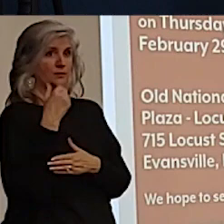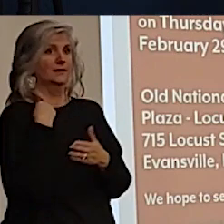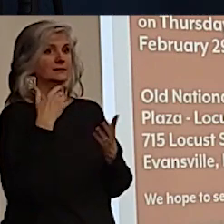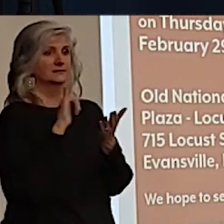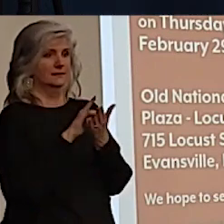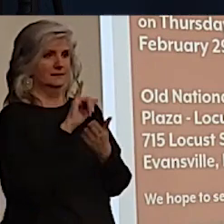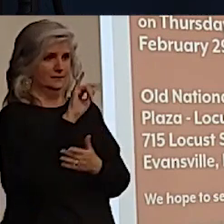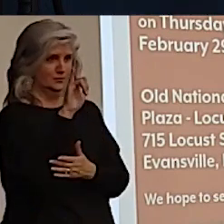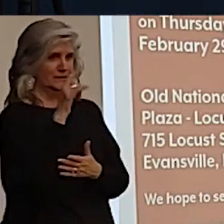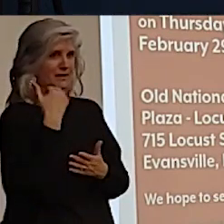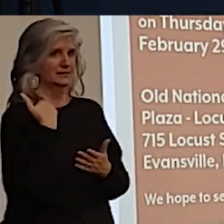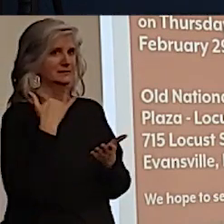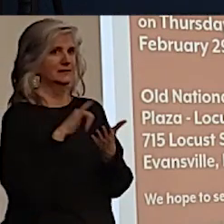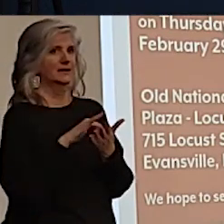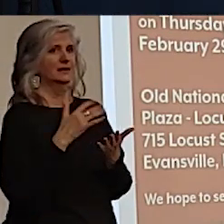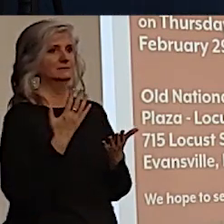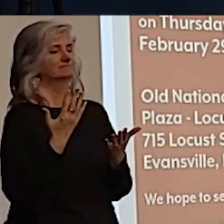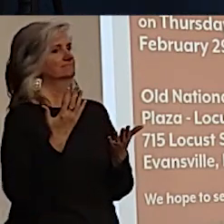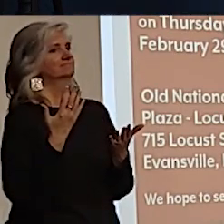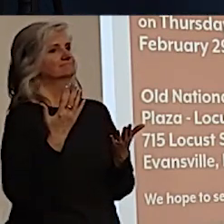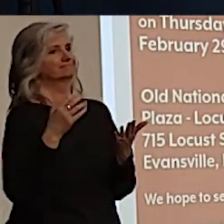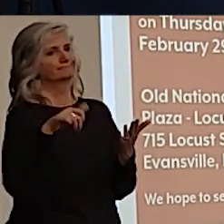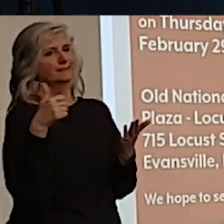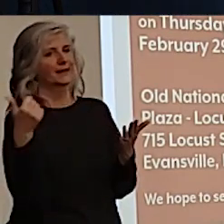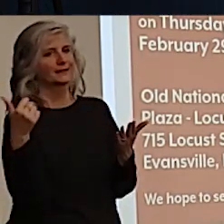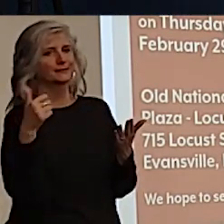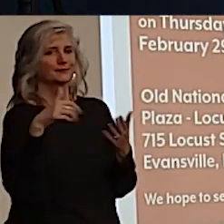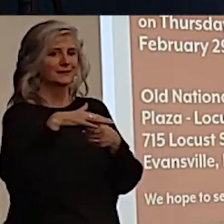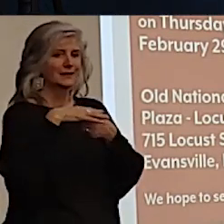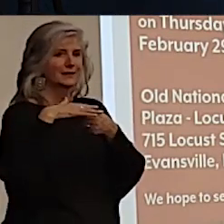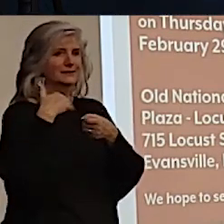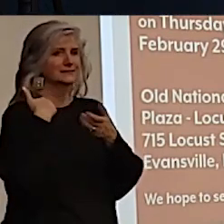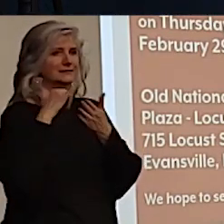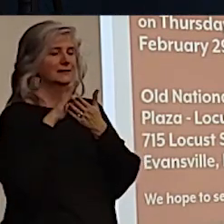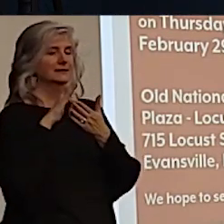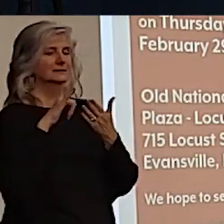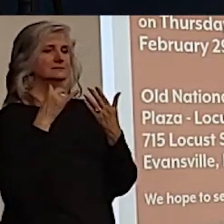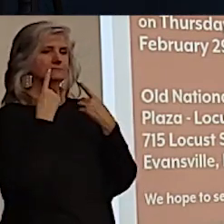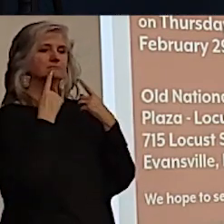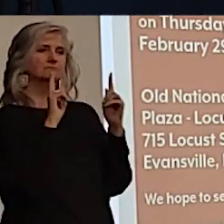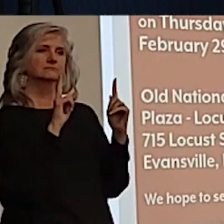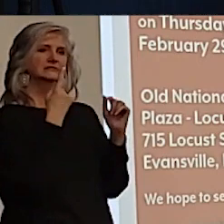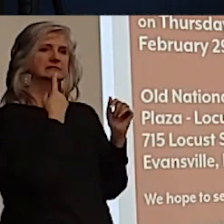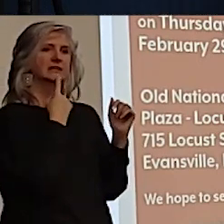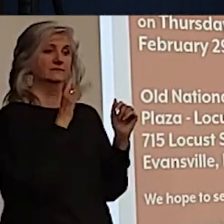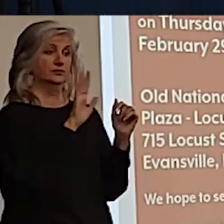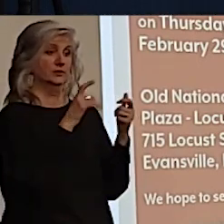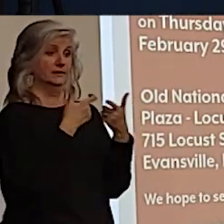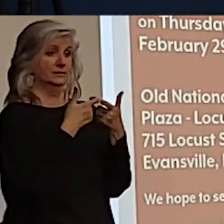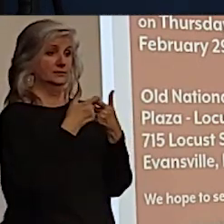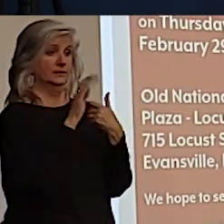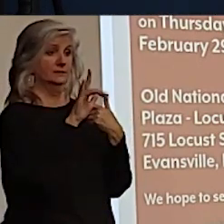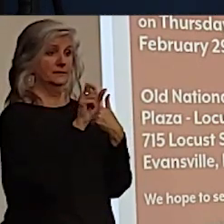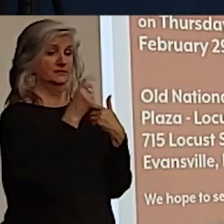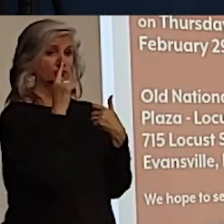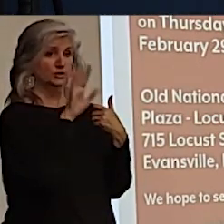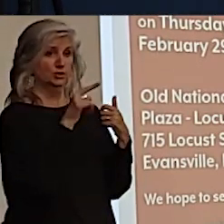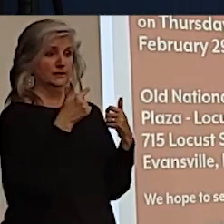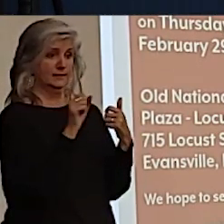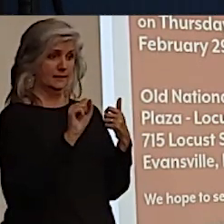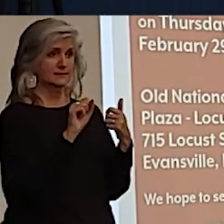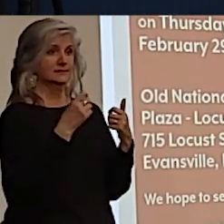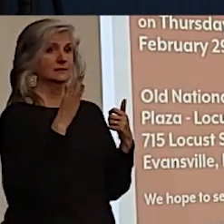is what Illinois has, and some other jurisdictions that effectively say, for your electric bills, for your gas